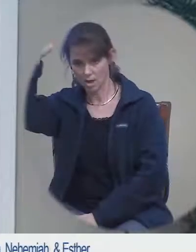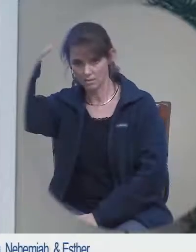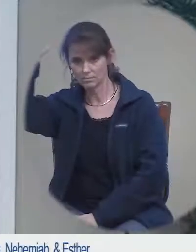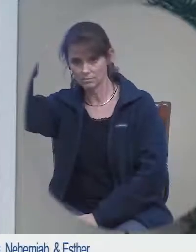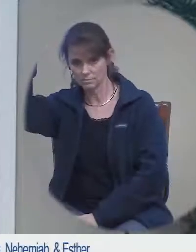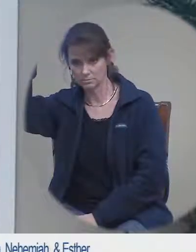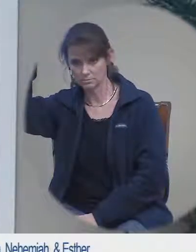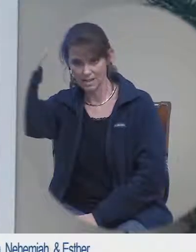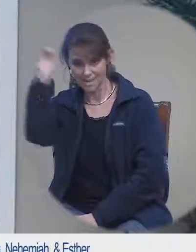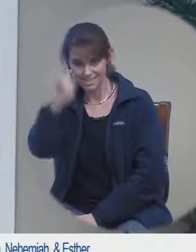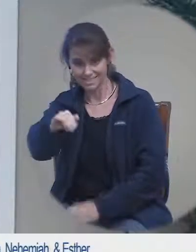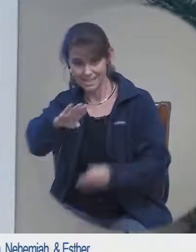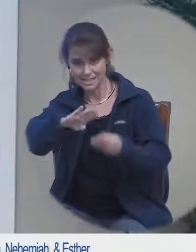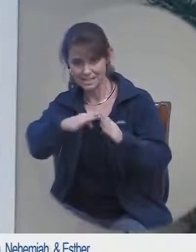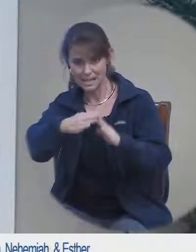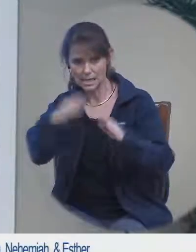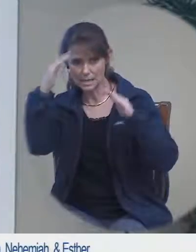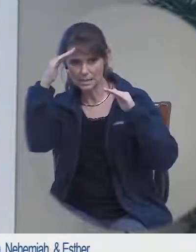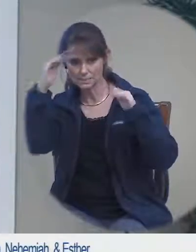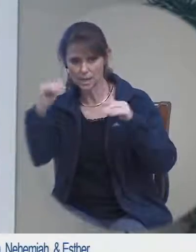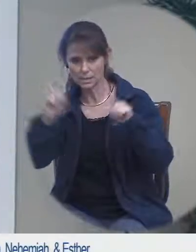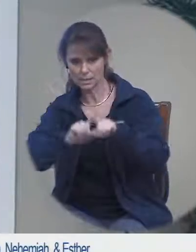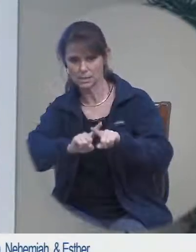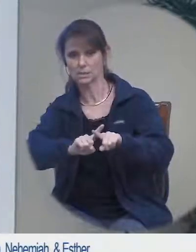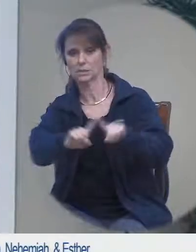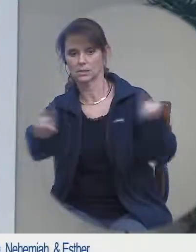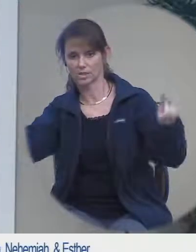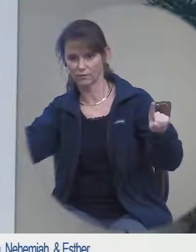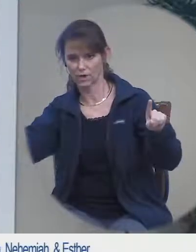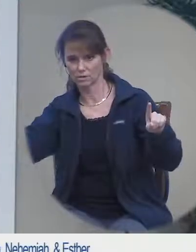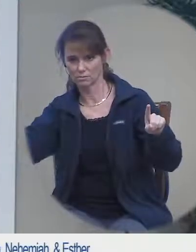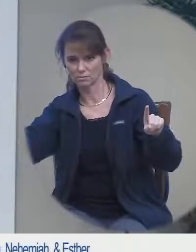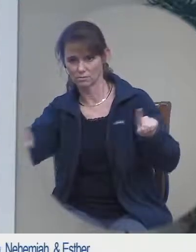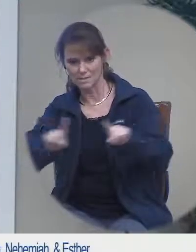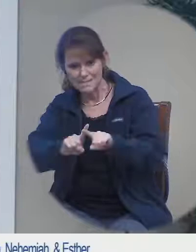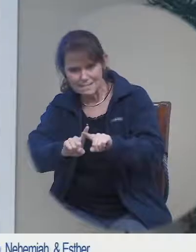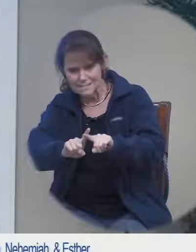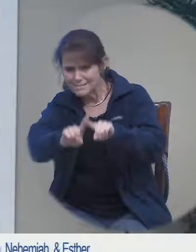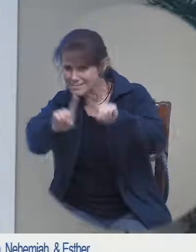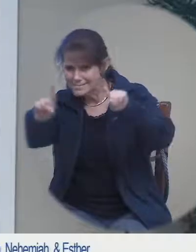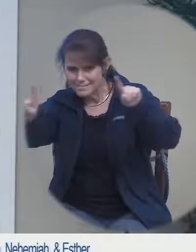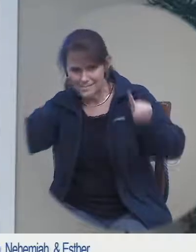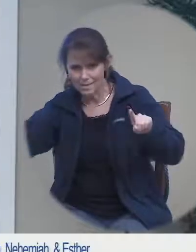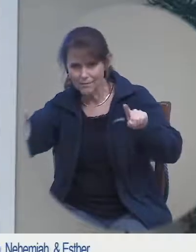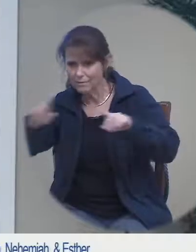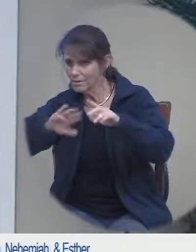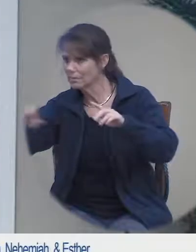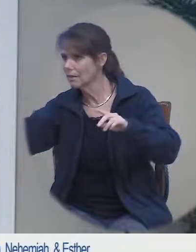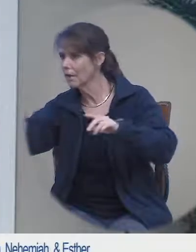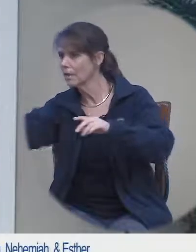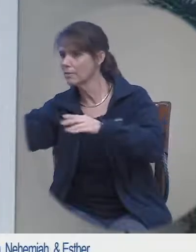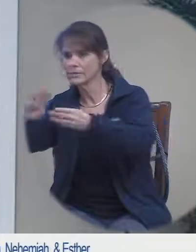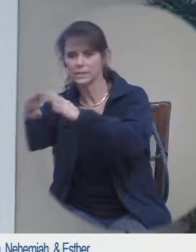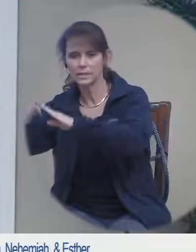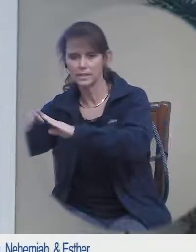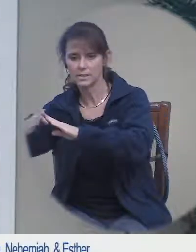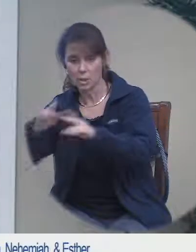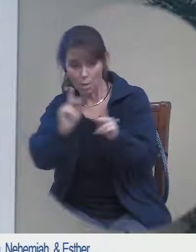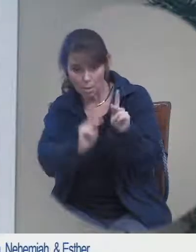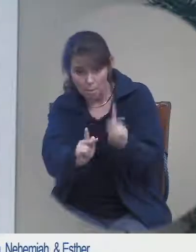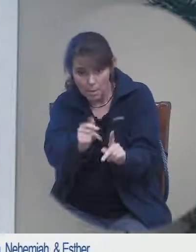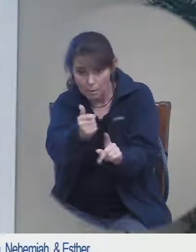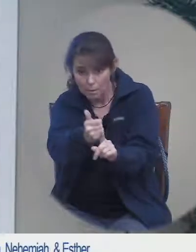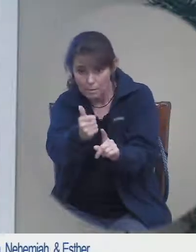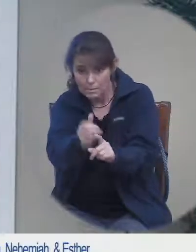to be different than everybody else. It was to be set apart not only in its structure, but the people who inhabited it. It was to